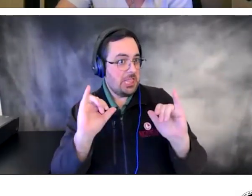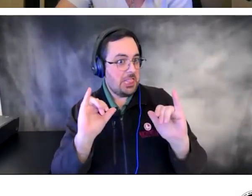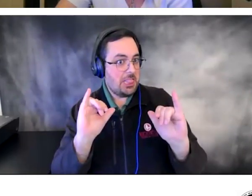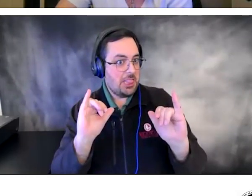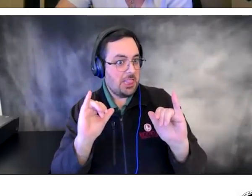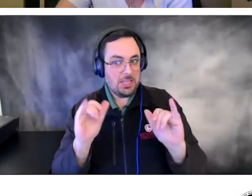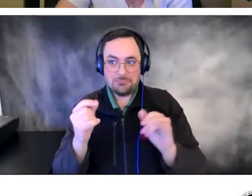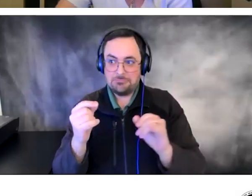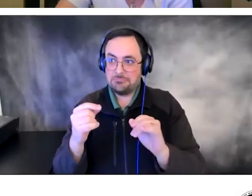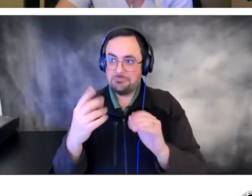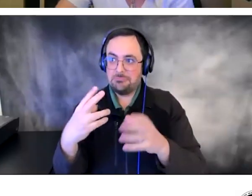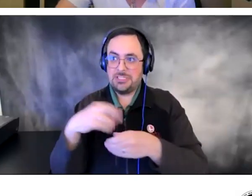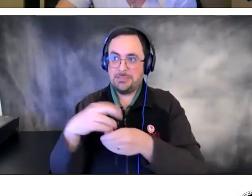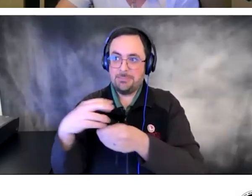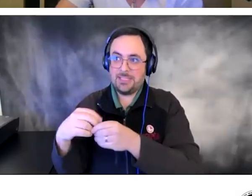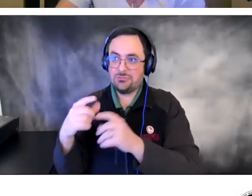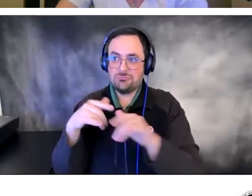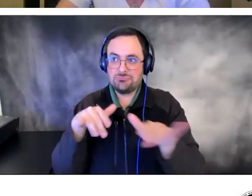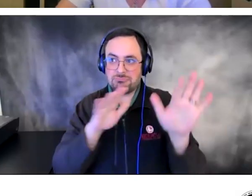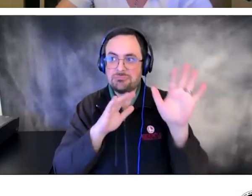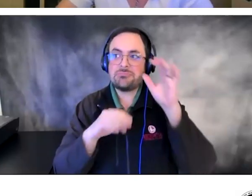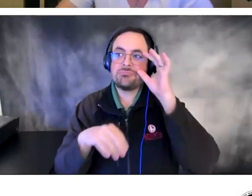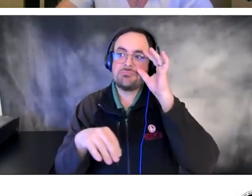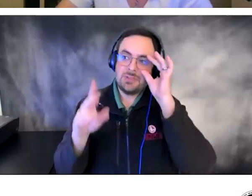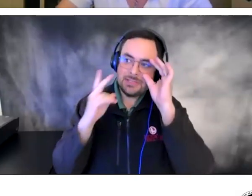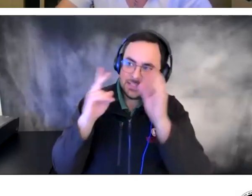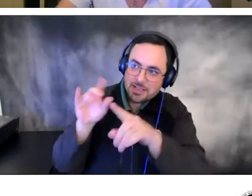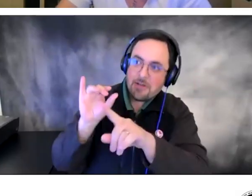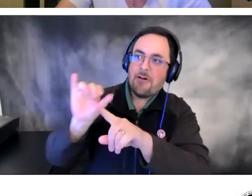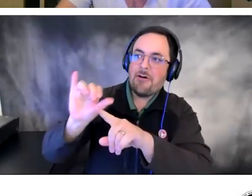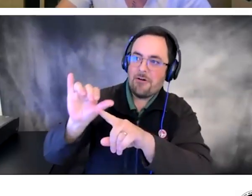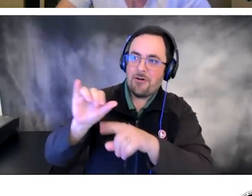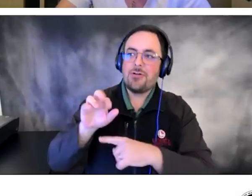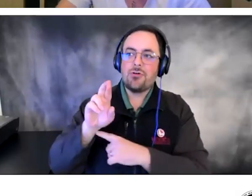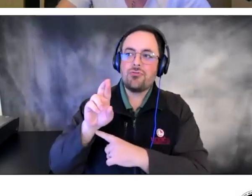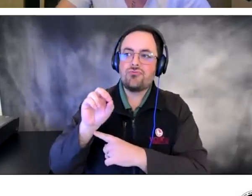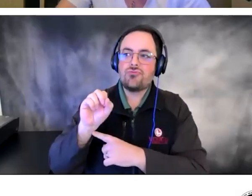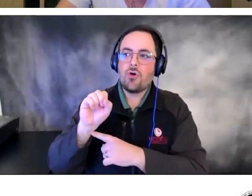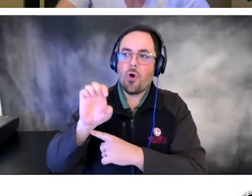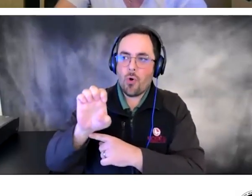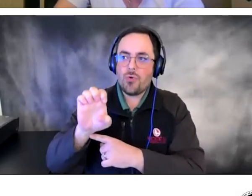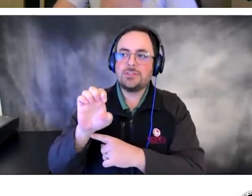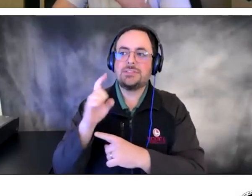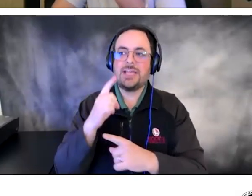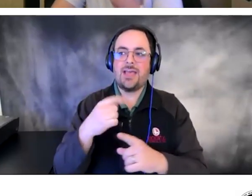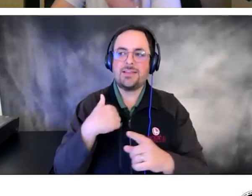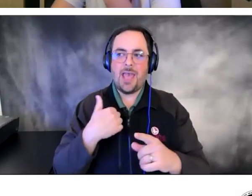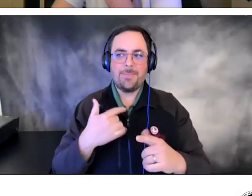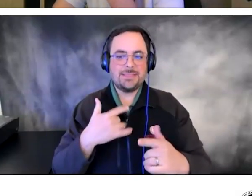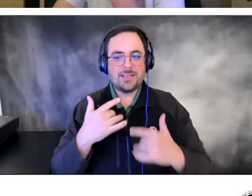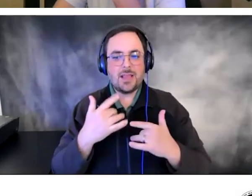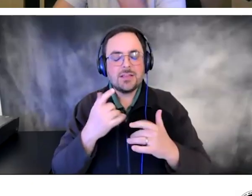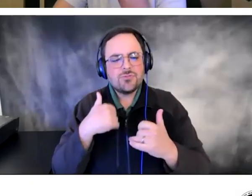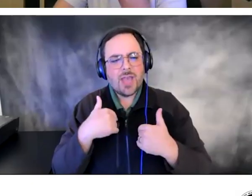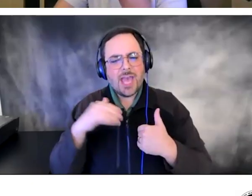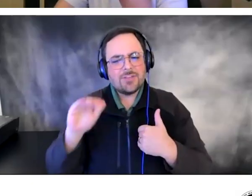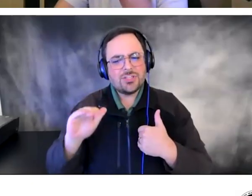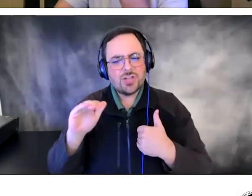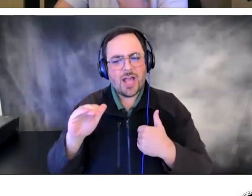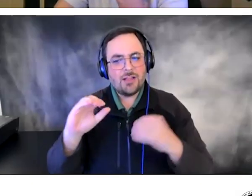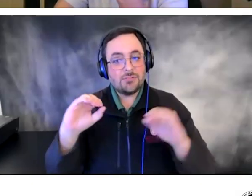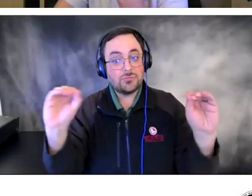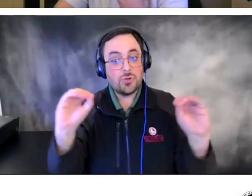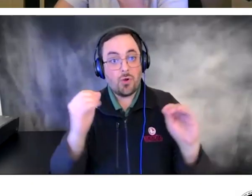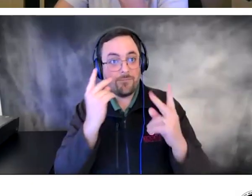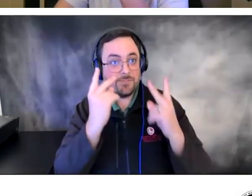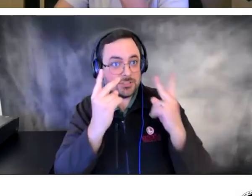a strong participation here. So it says Rose is saying, oh, we have someone that says, if you have a child with no vision,